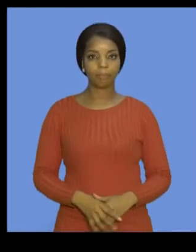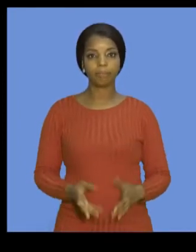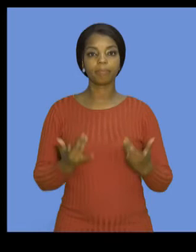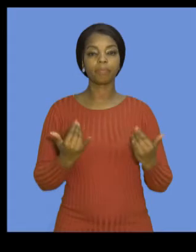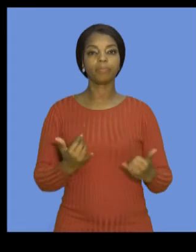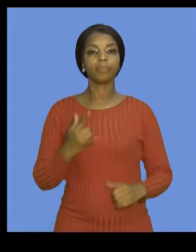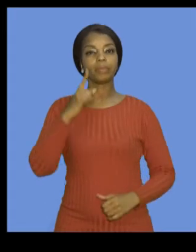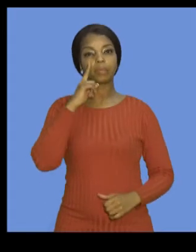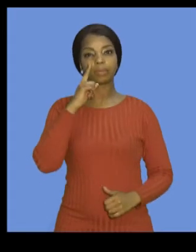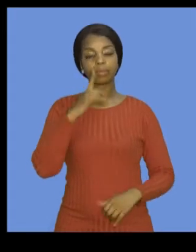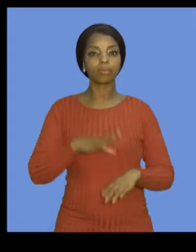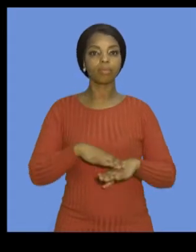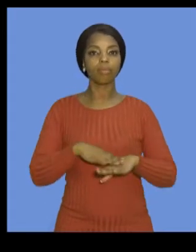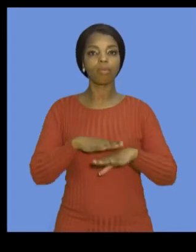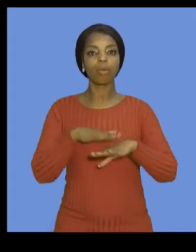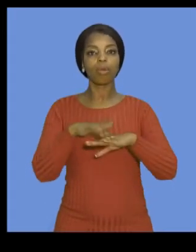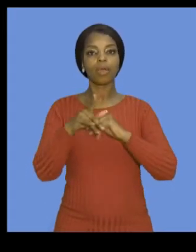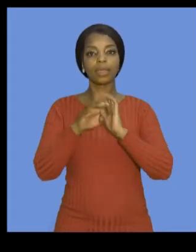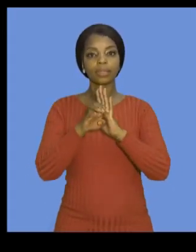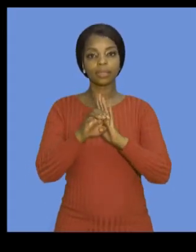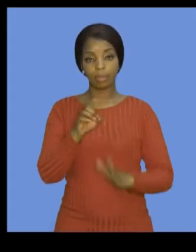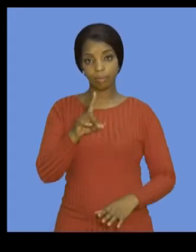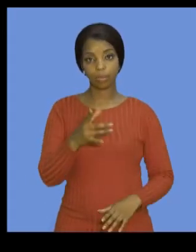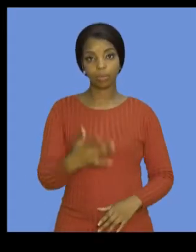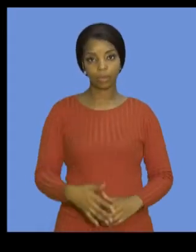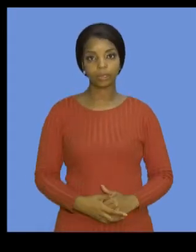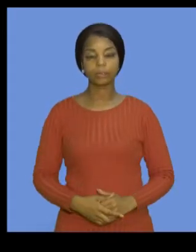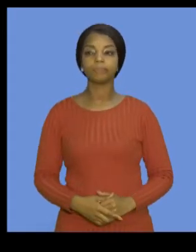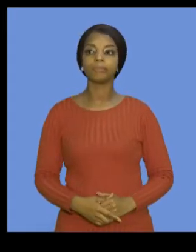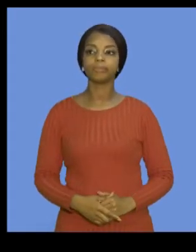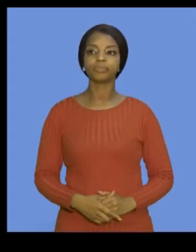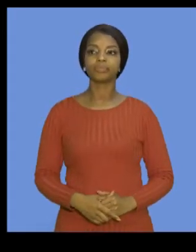look at maybe one more example of this. So Sam wants to invest